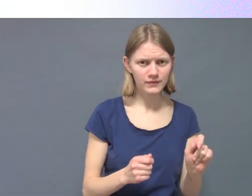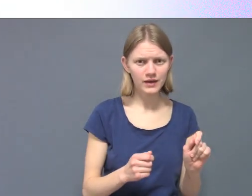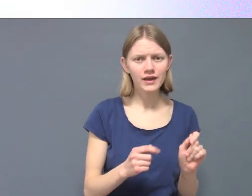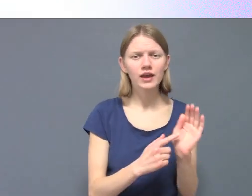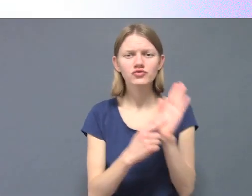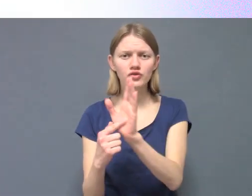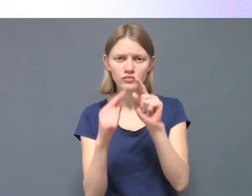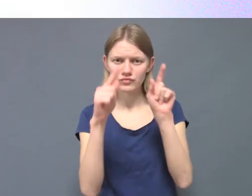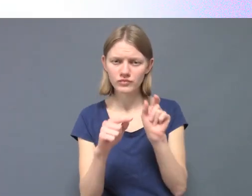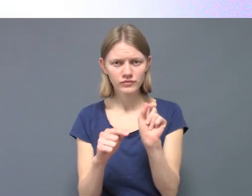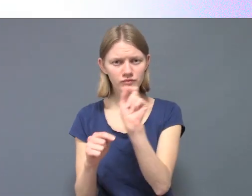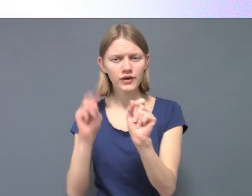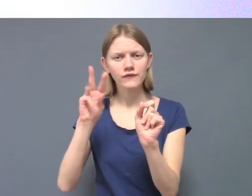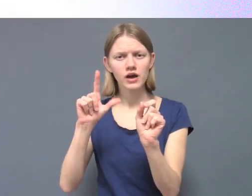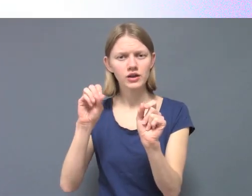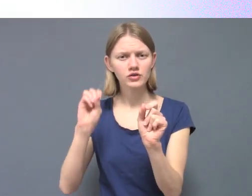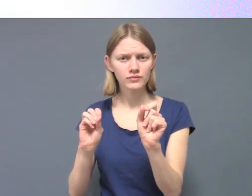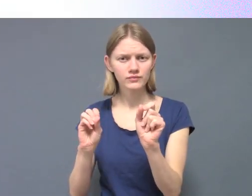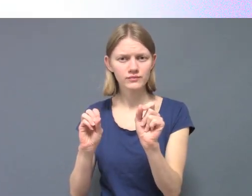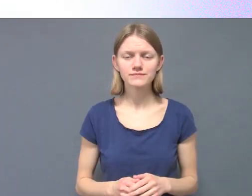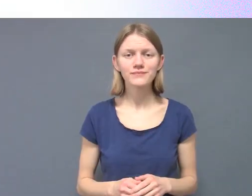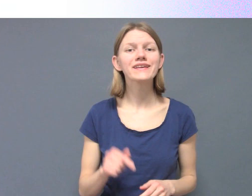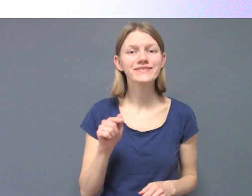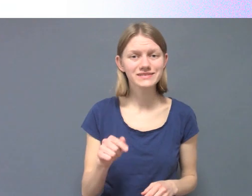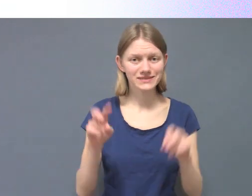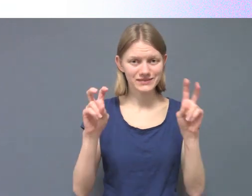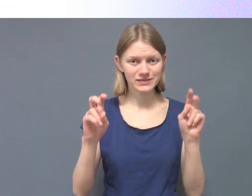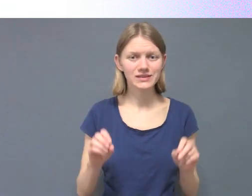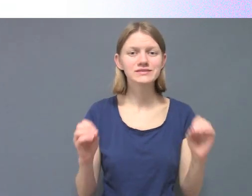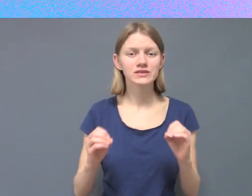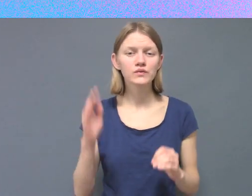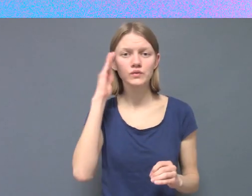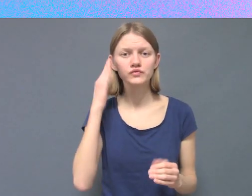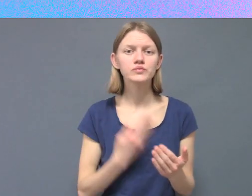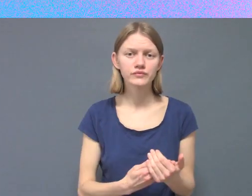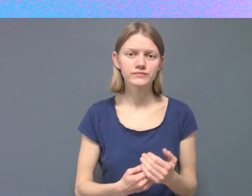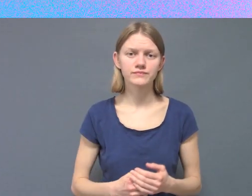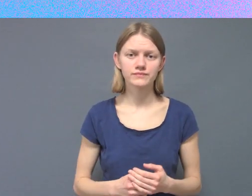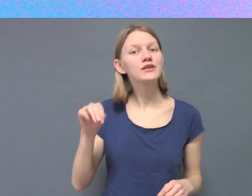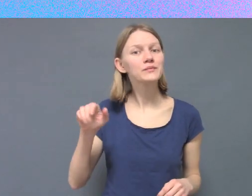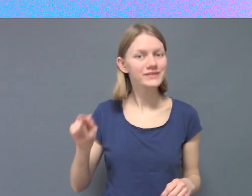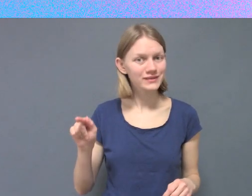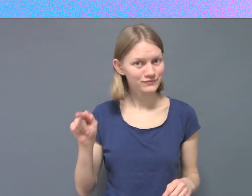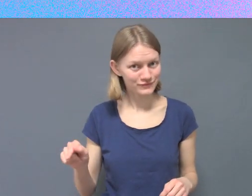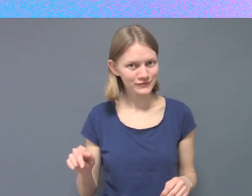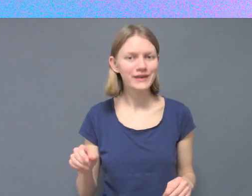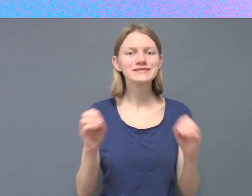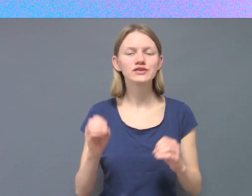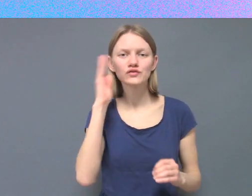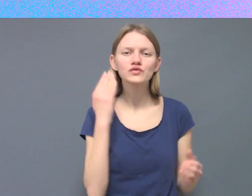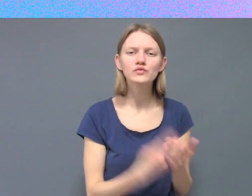in the Bob's copy, she cuts out Waldo from her copy and shows him to Bob. So what Alice did is